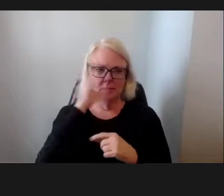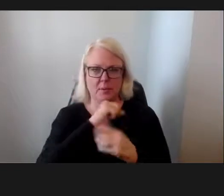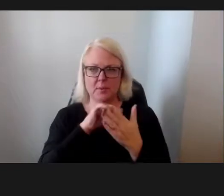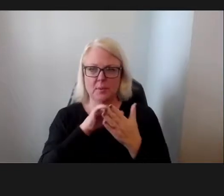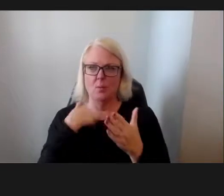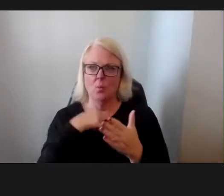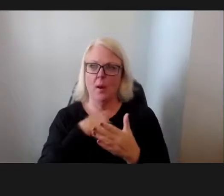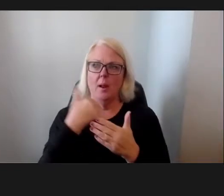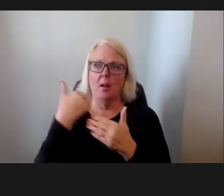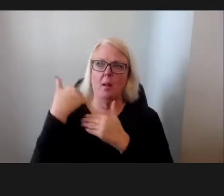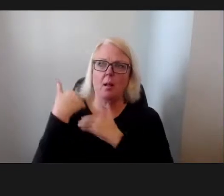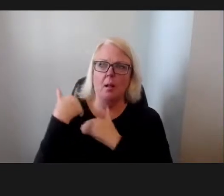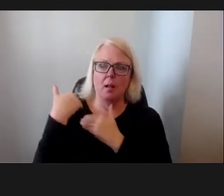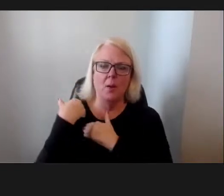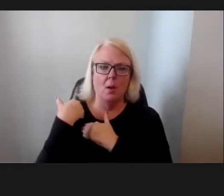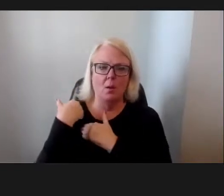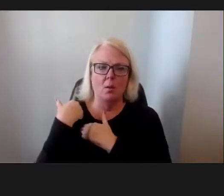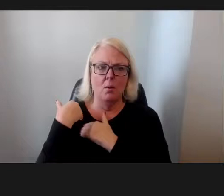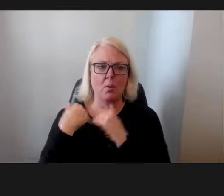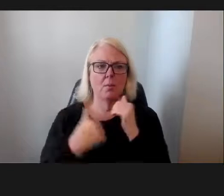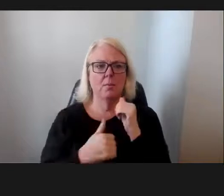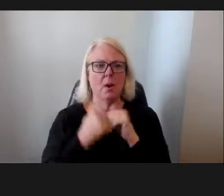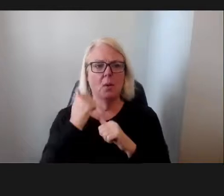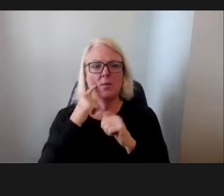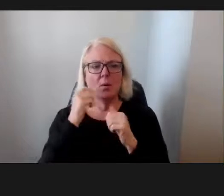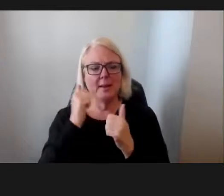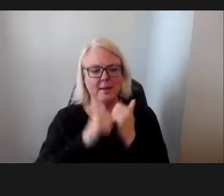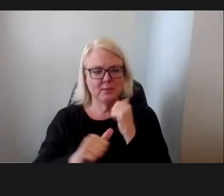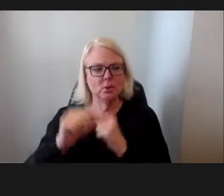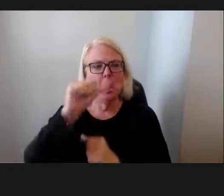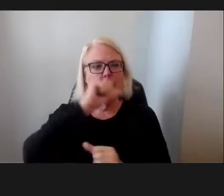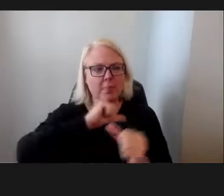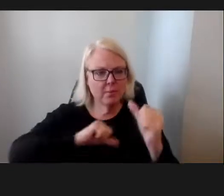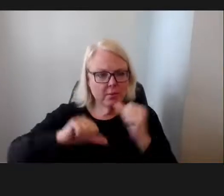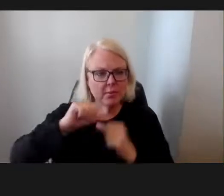were accountable first and foremost to each other?